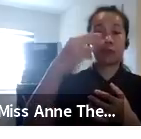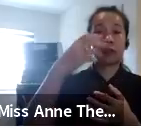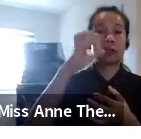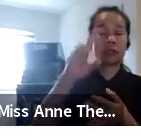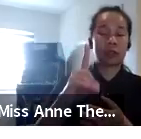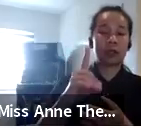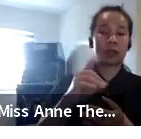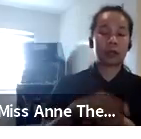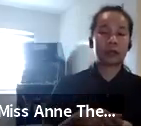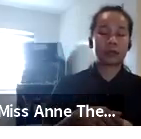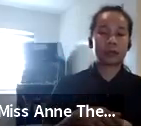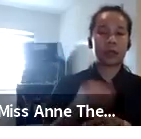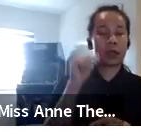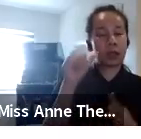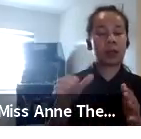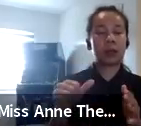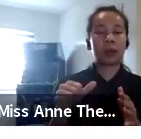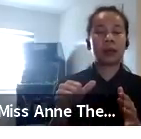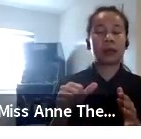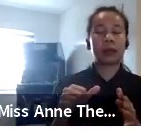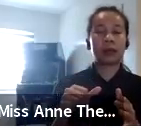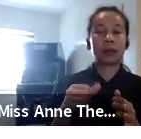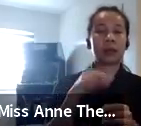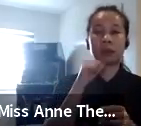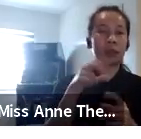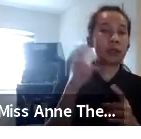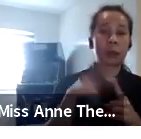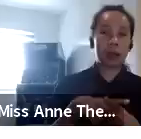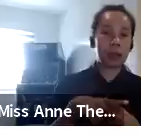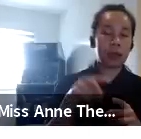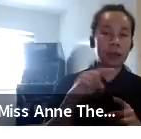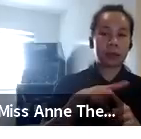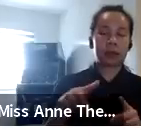So we don't apply to CHED, but it's an